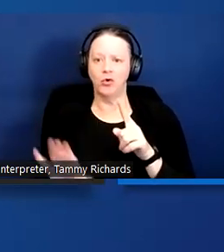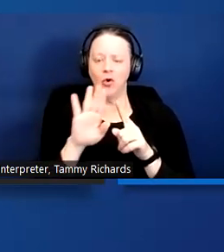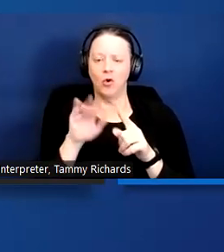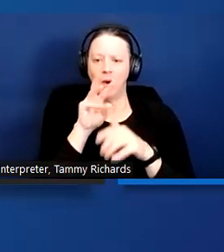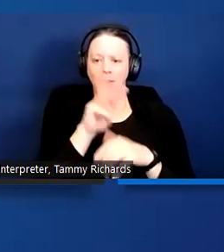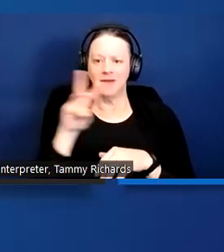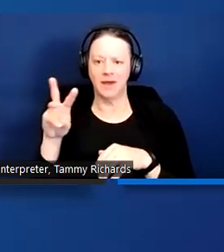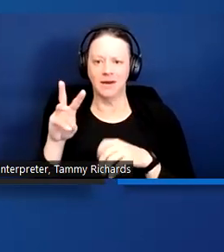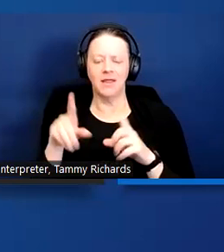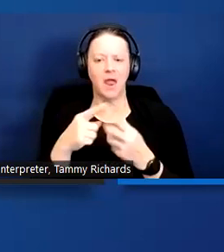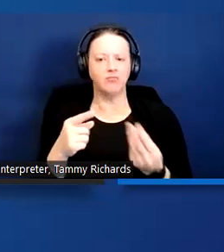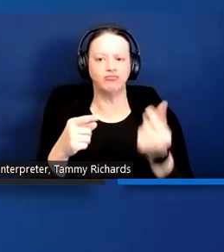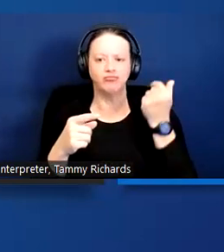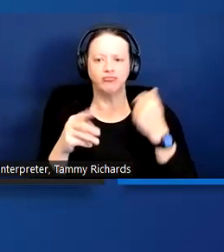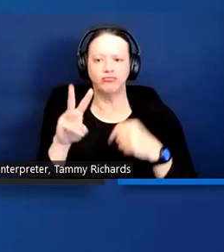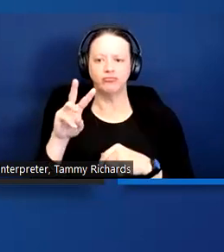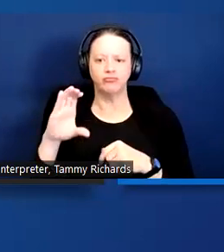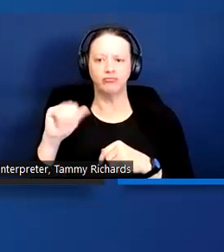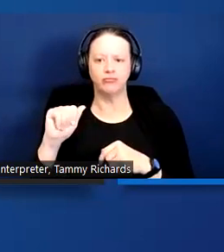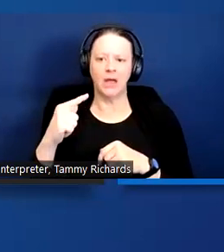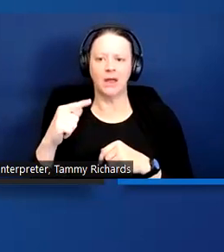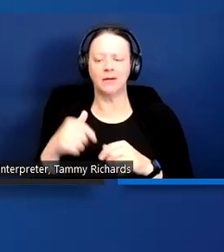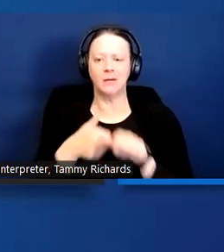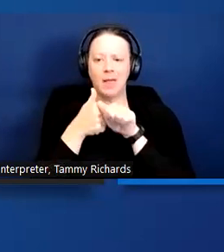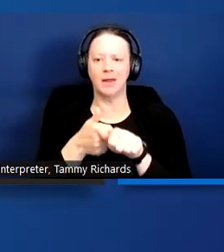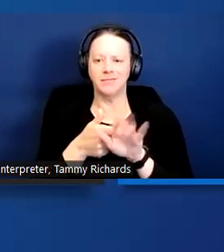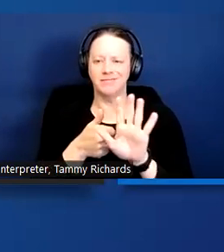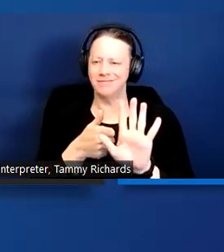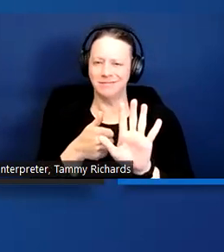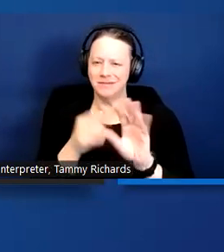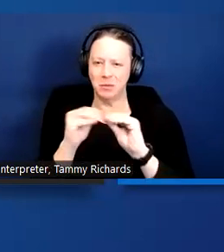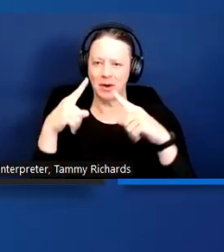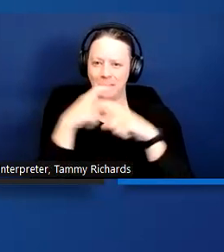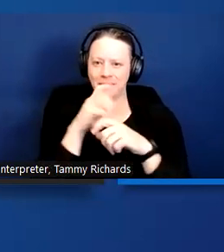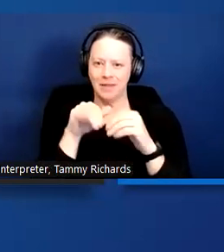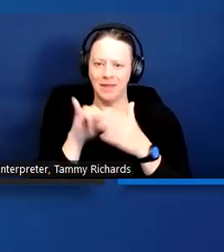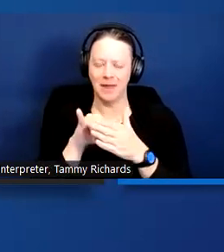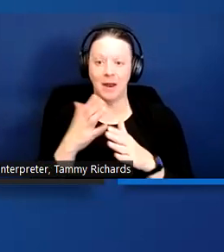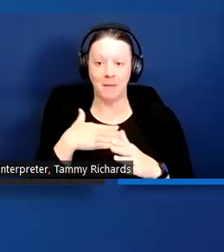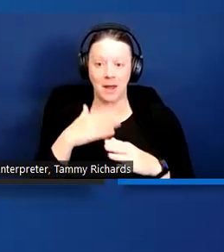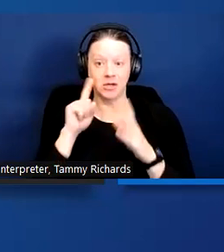It's more complex than that. So my general advice I like to give is don't rely on them.